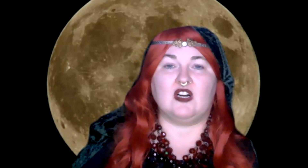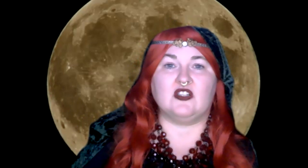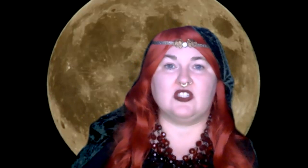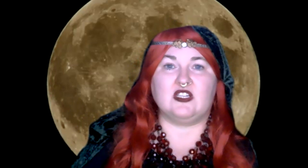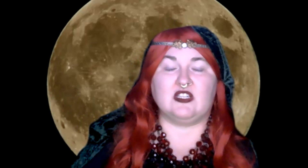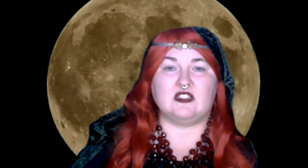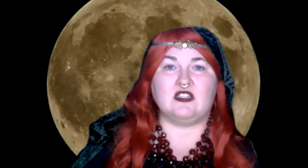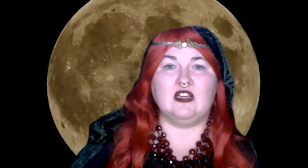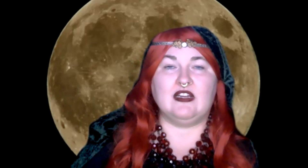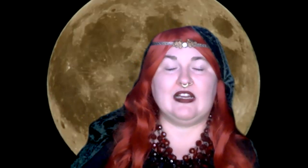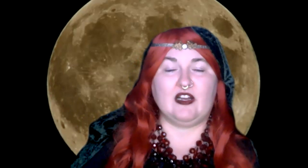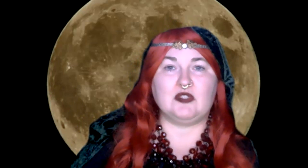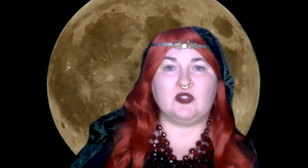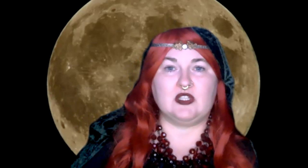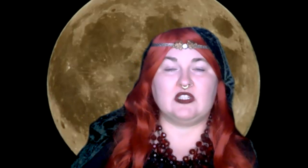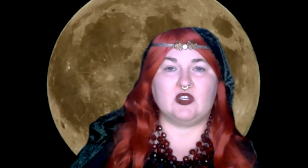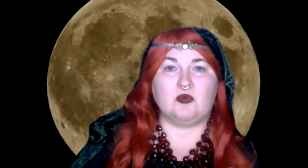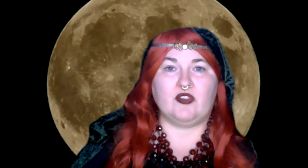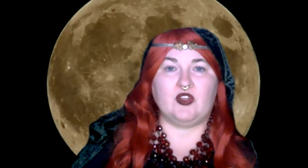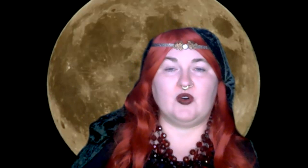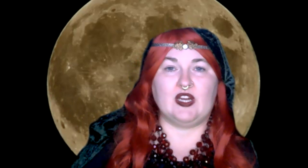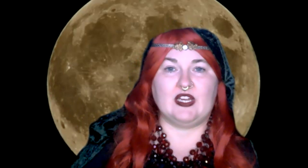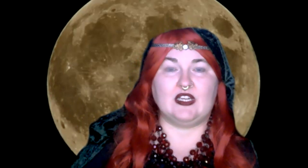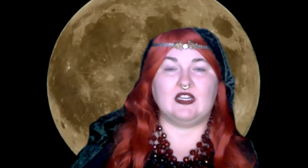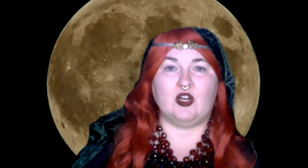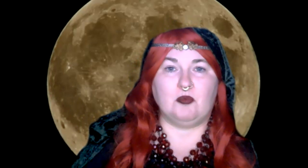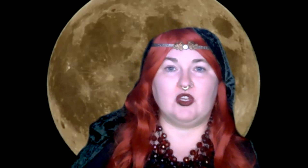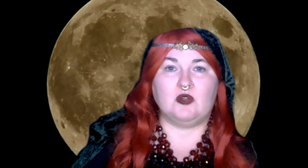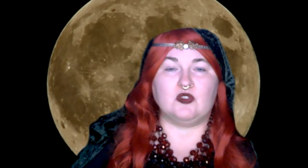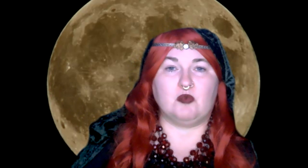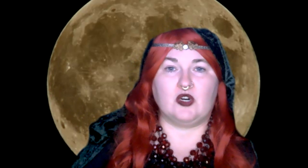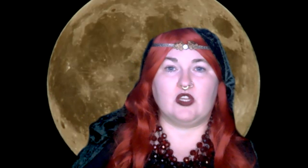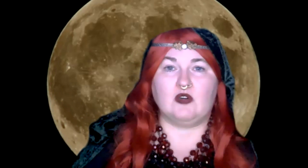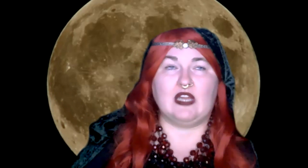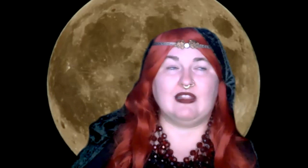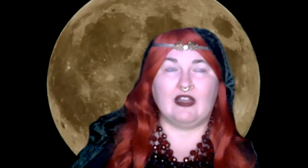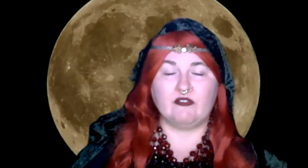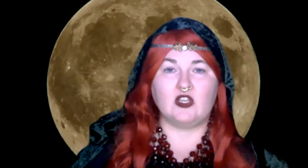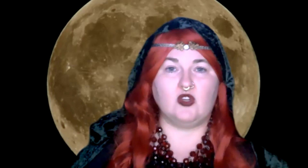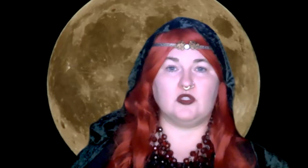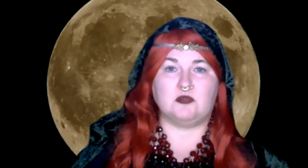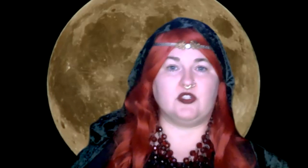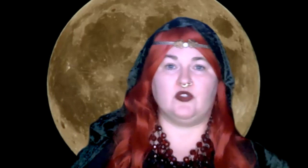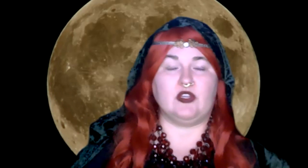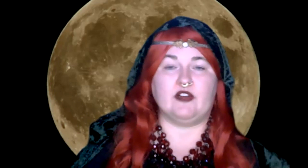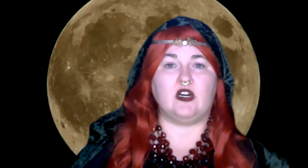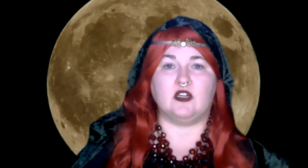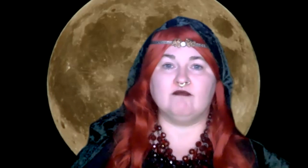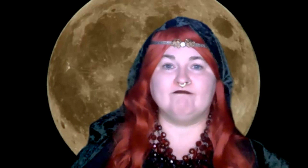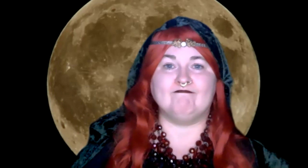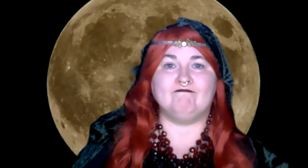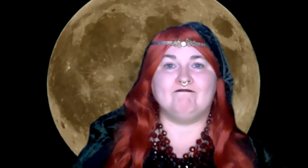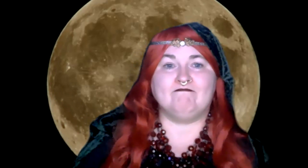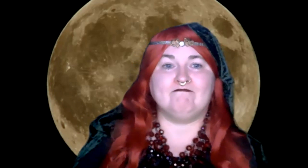still her. She is absolutely still with you and helping you and supporting you and loving you as much as you love her.